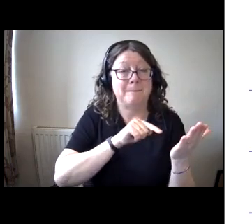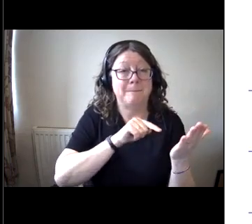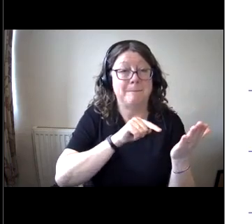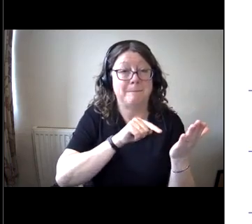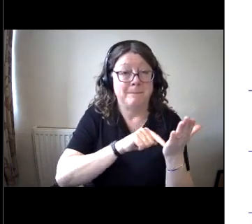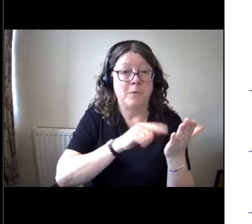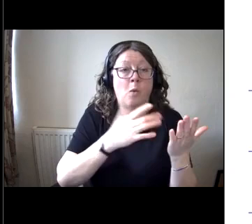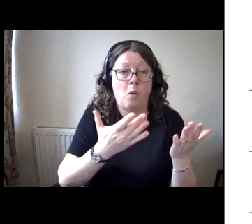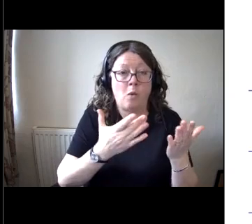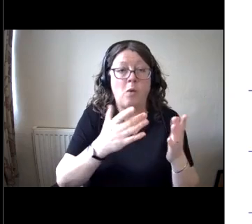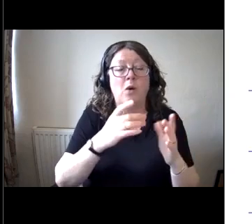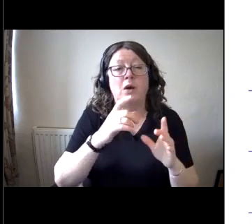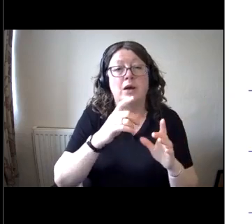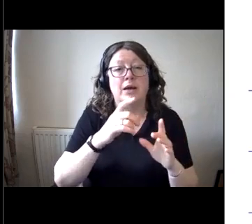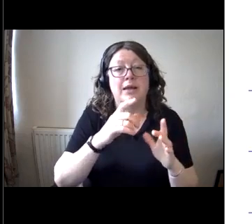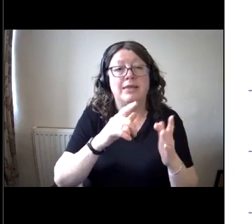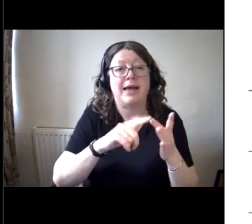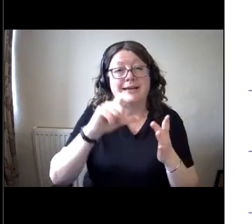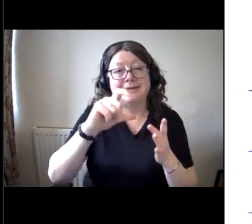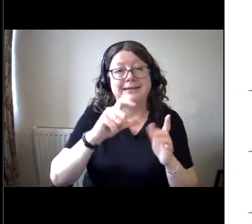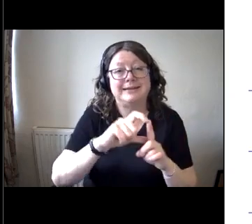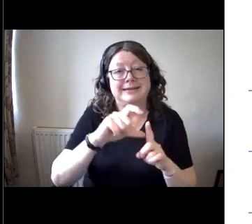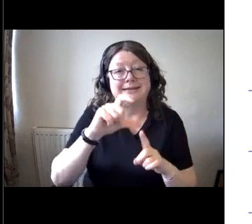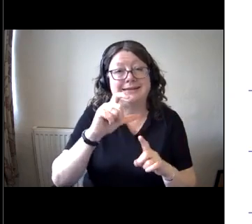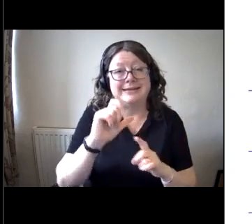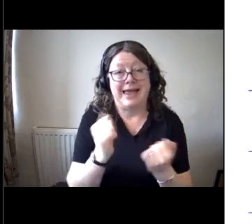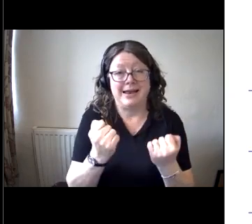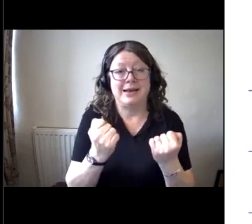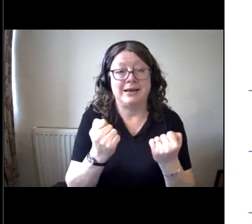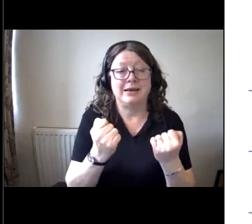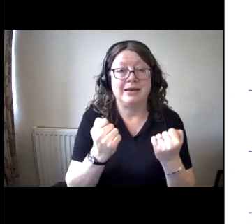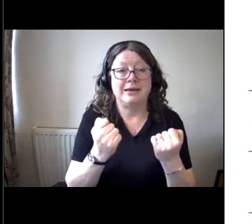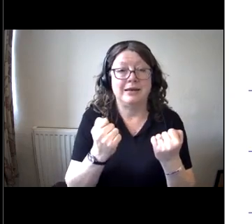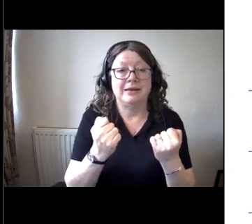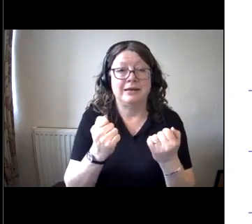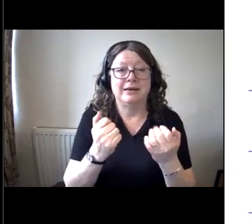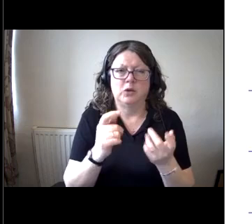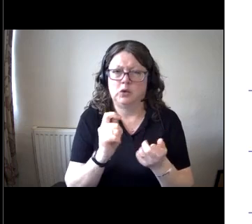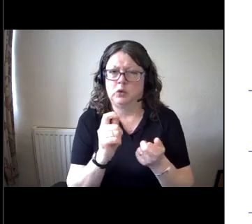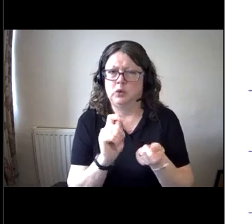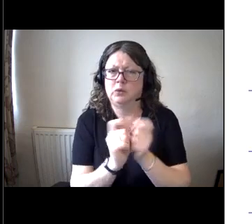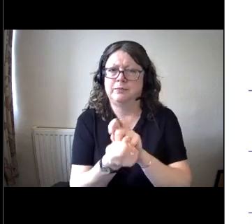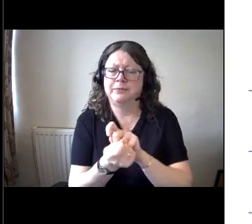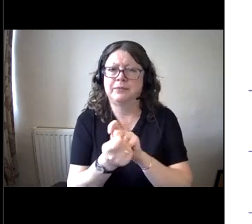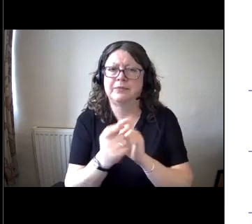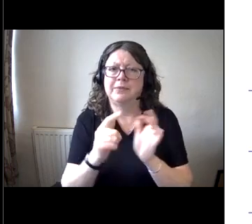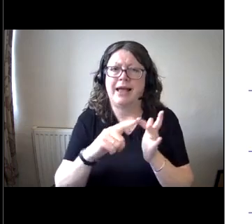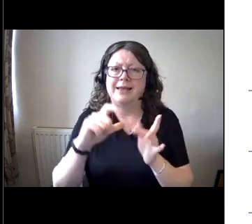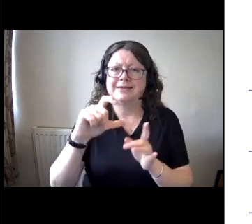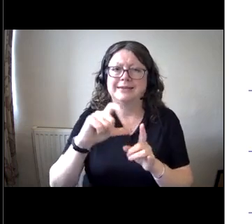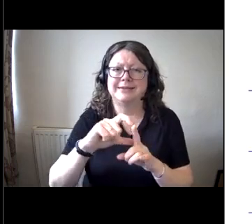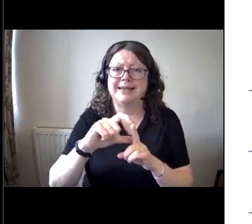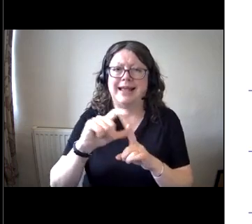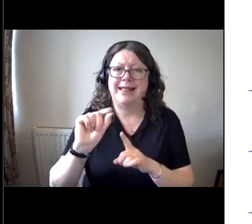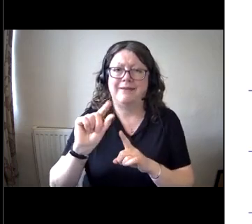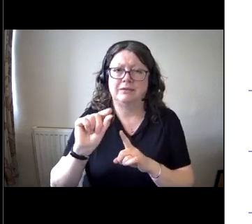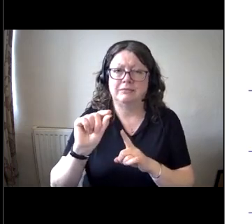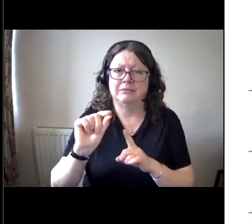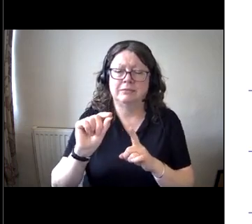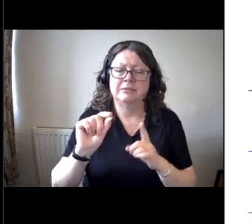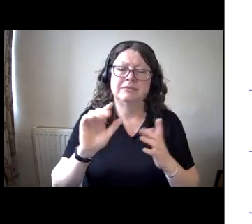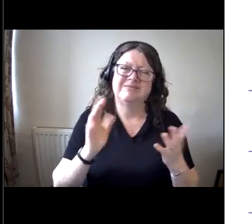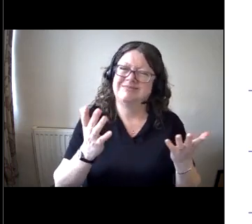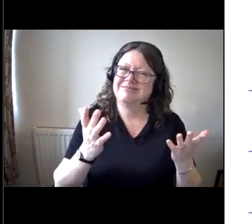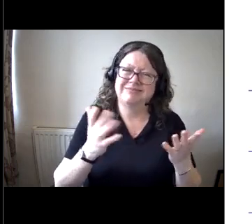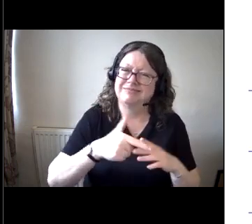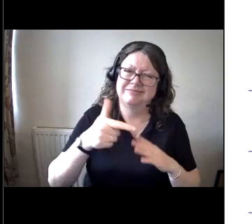DSM-5 or the ICD-10, which is moving into the ICD-11. So I'm not going to sort of go on too much about that, but in terms of